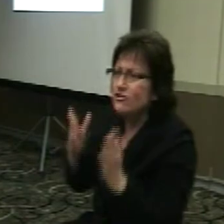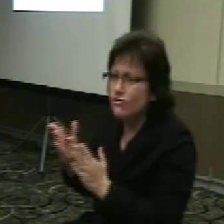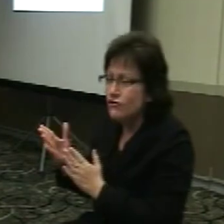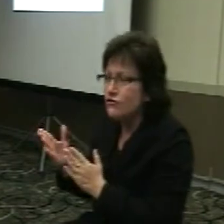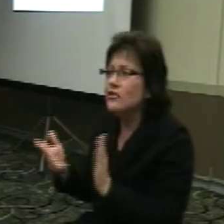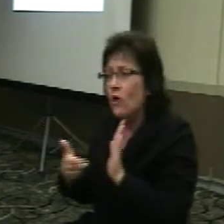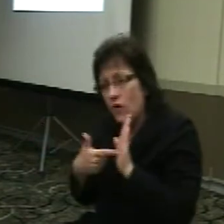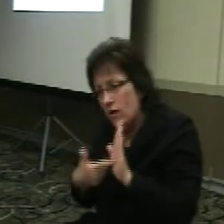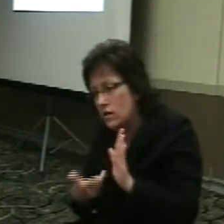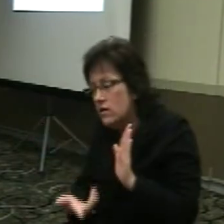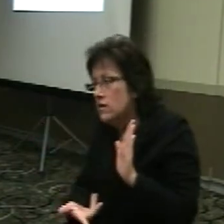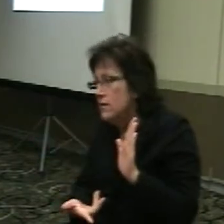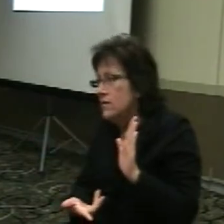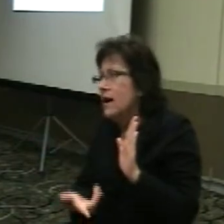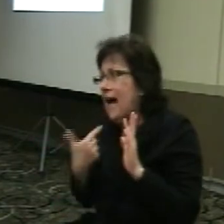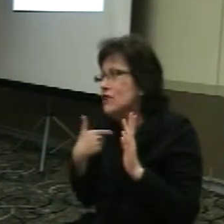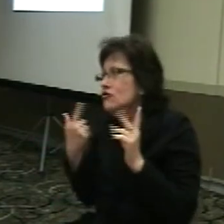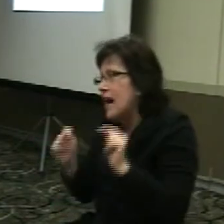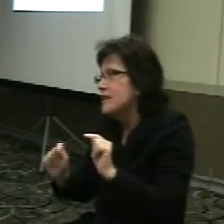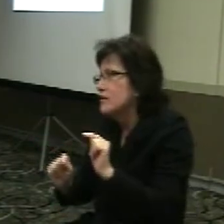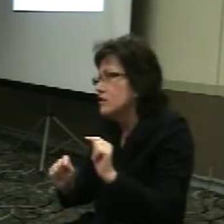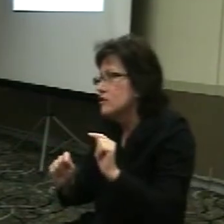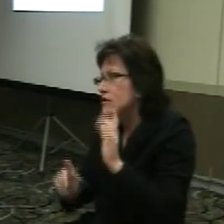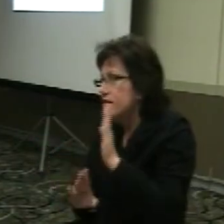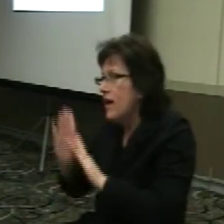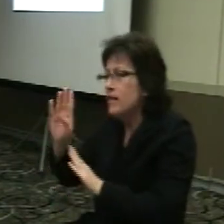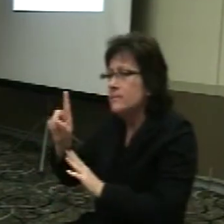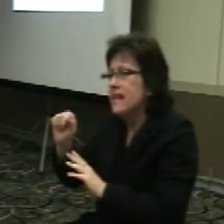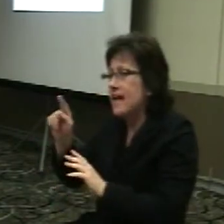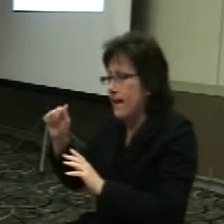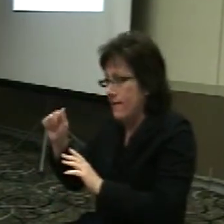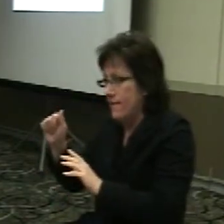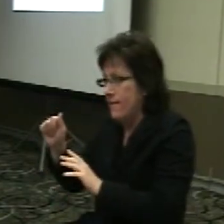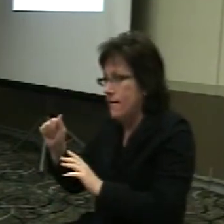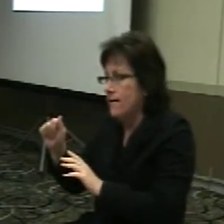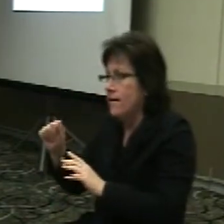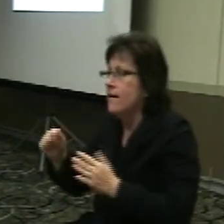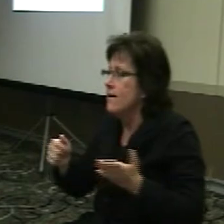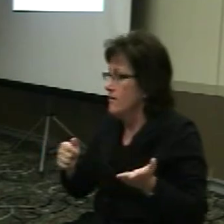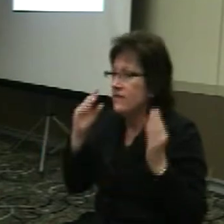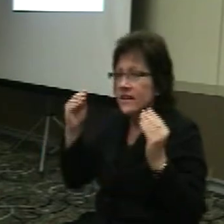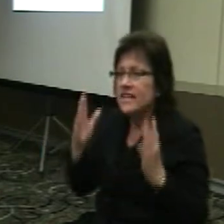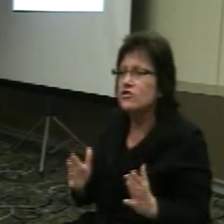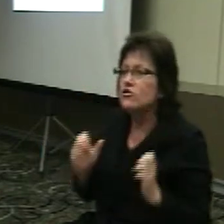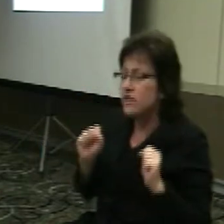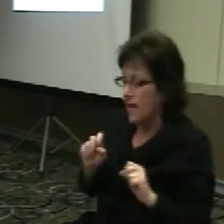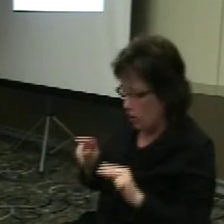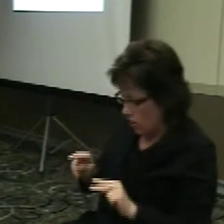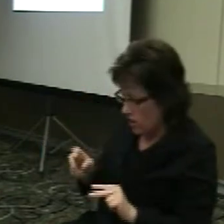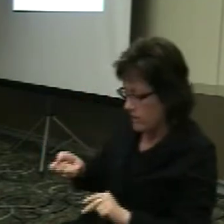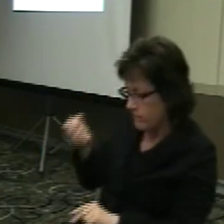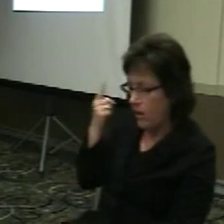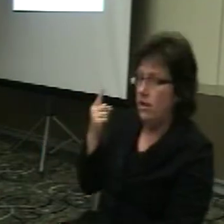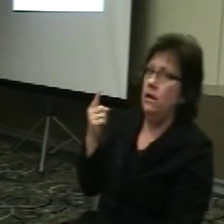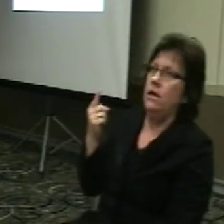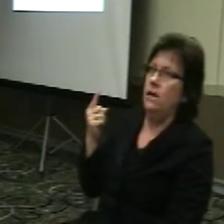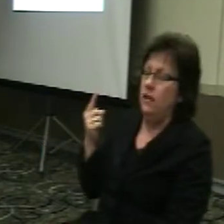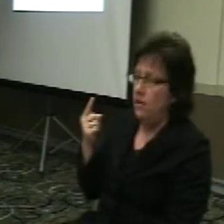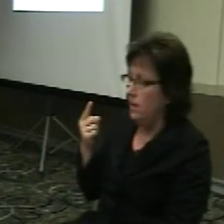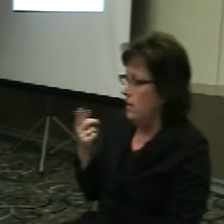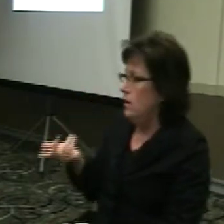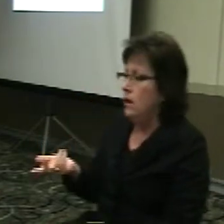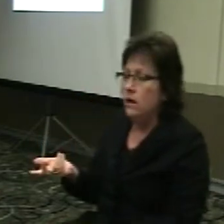So part of what I try to do is to develop data that literally the teacher can interpret. And we're going to sit down, and I am not going to play shell